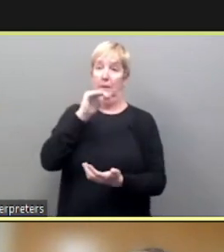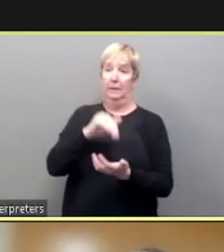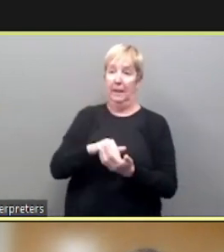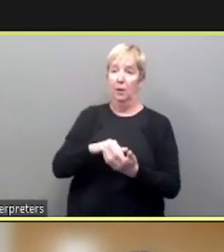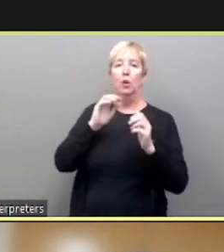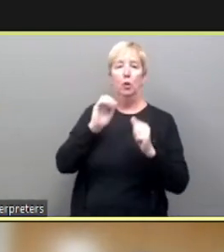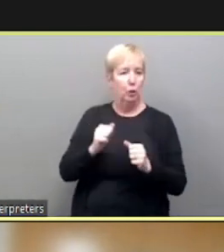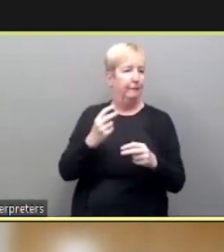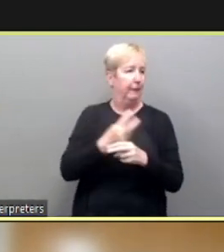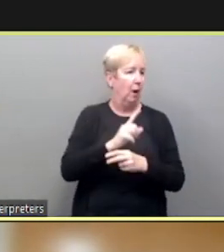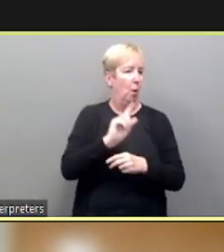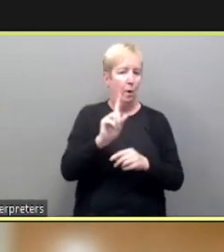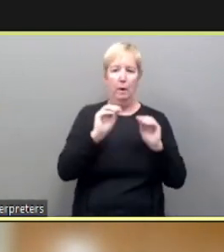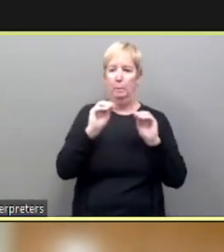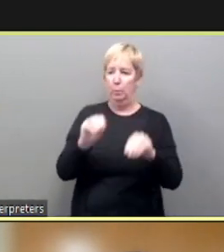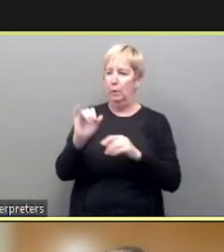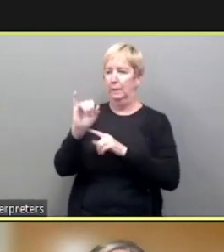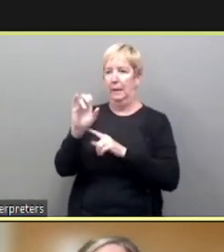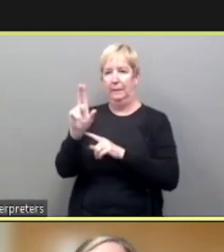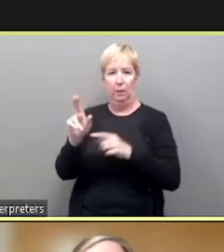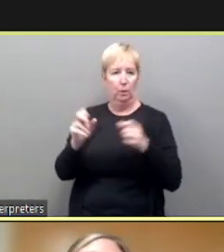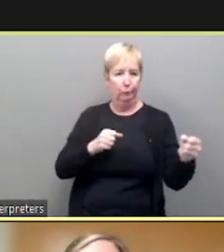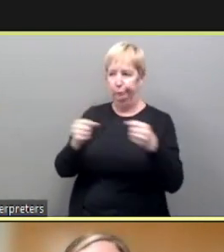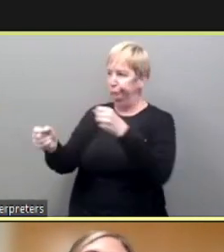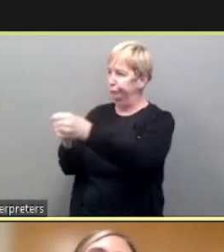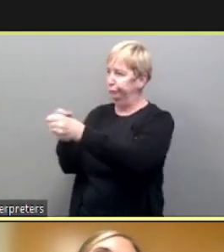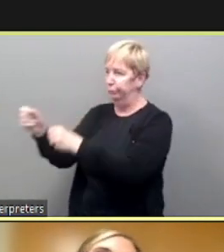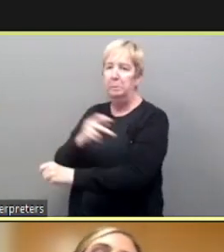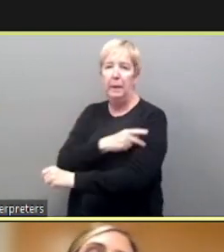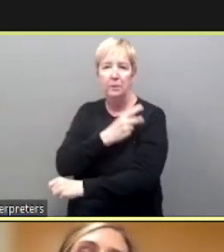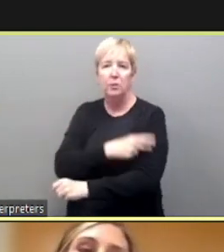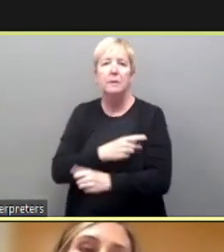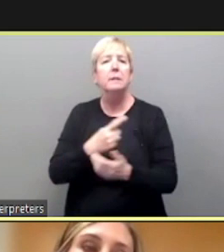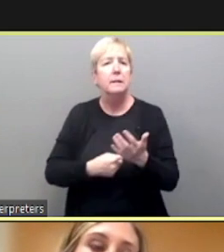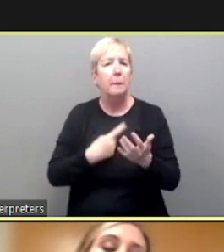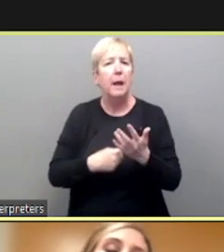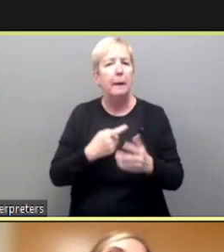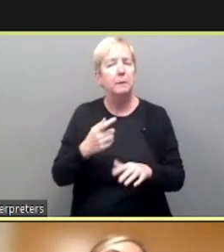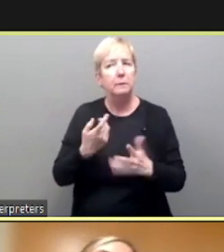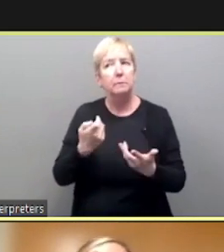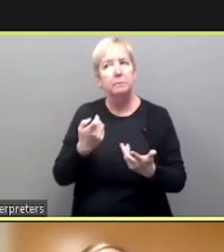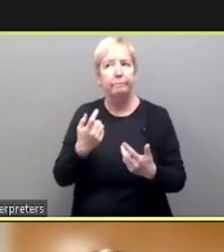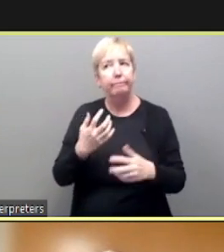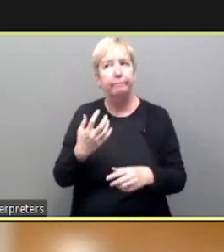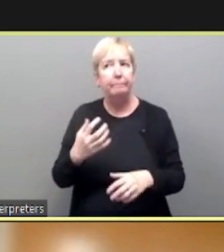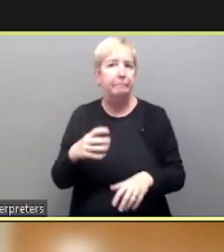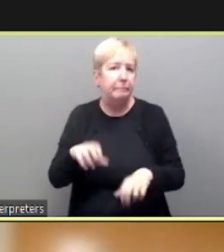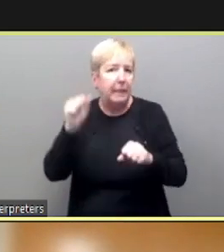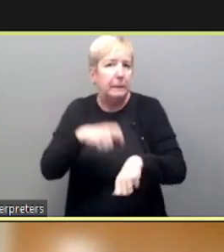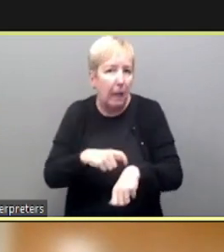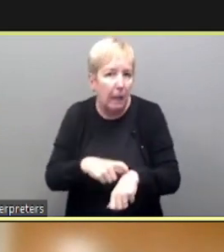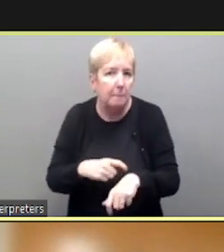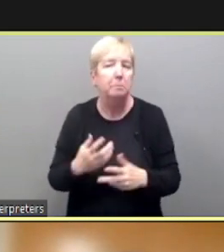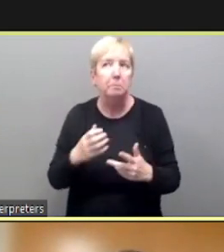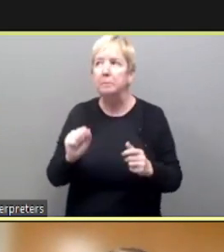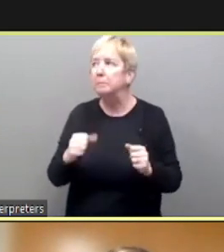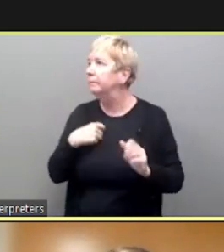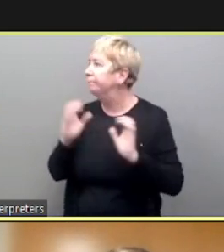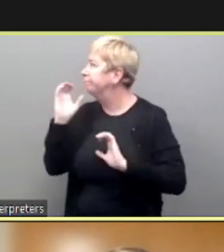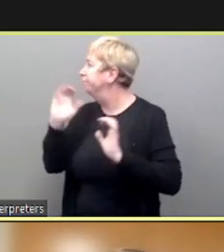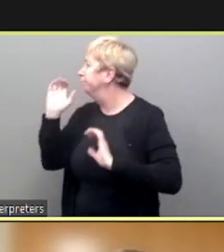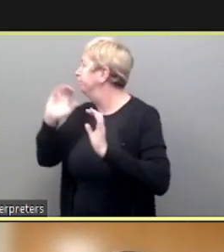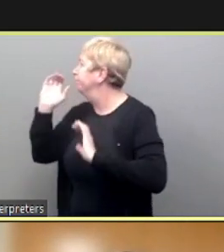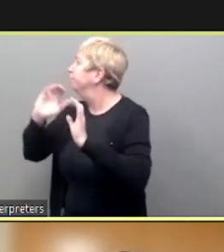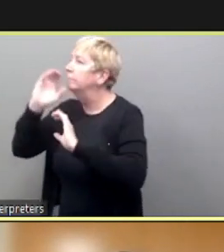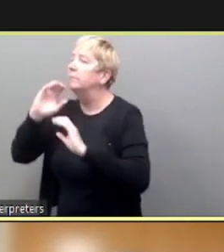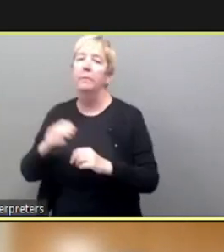patients. Sometimes it took a little longer than others, but we always were able to say, yes, we will find you a bed. This surge is not like